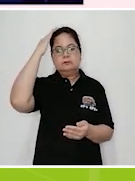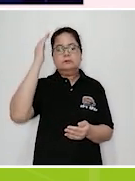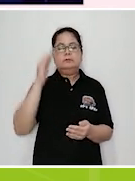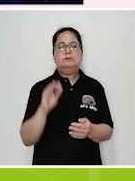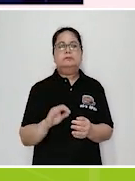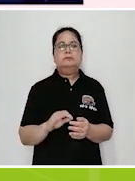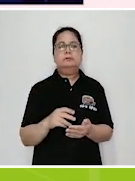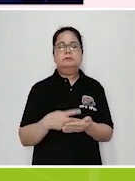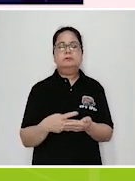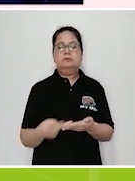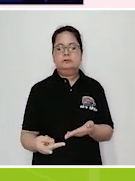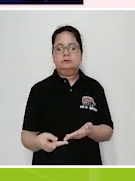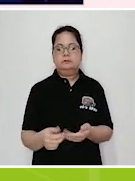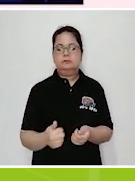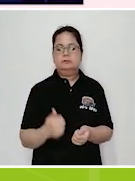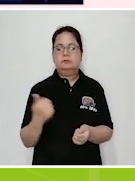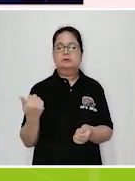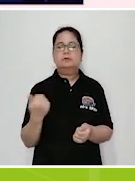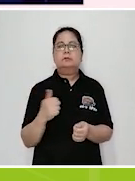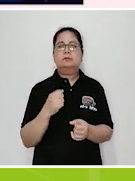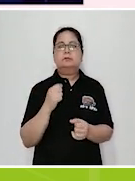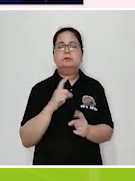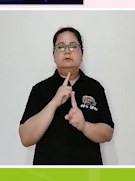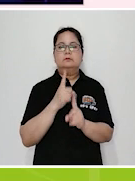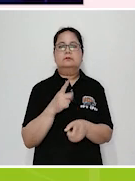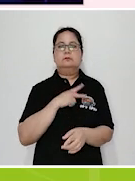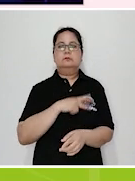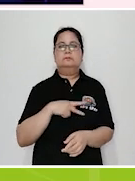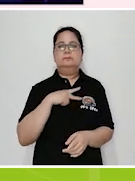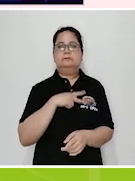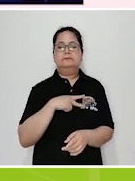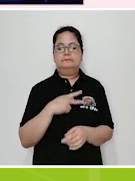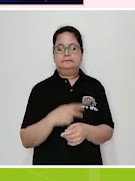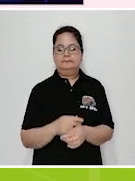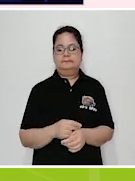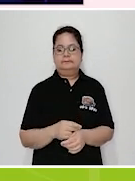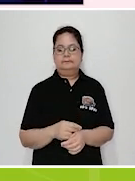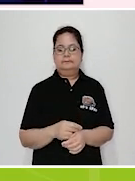Great! Can I have another answer, please?